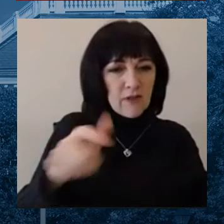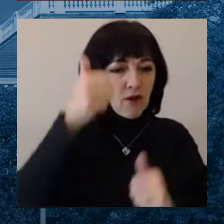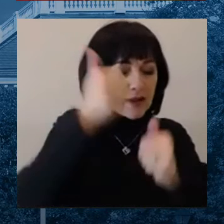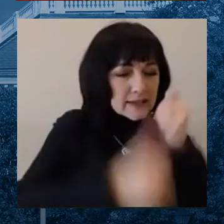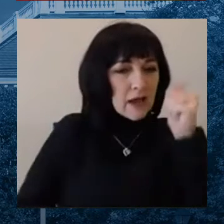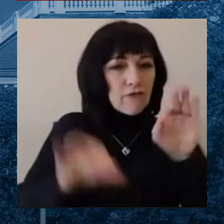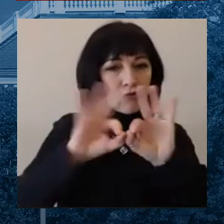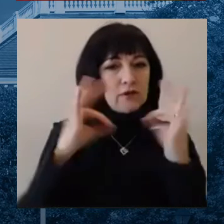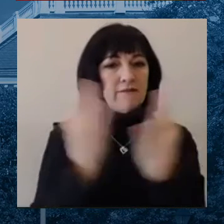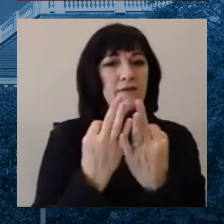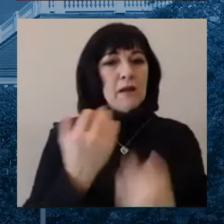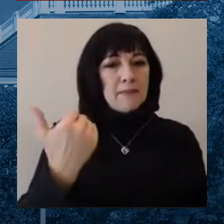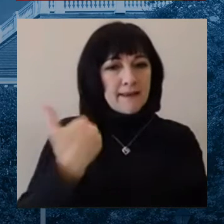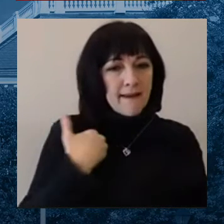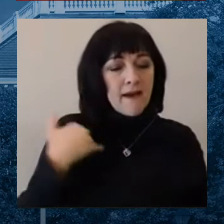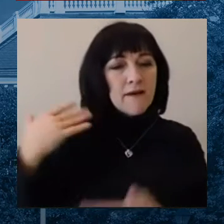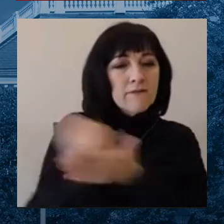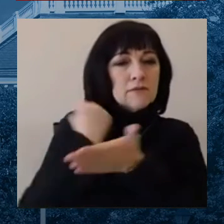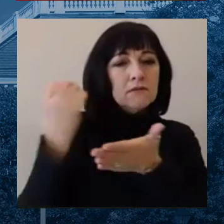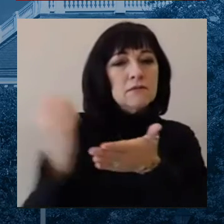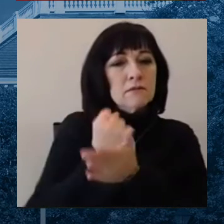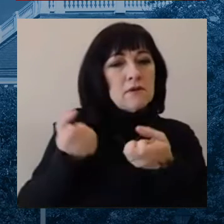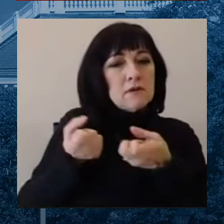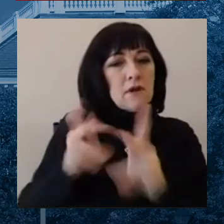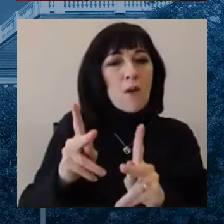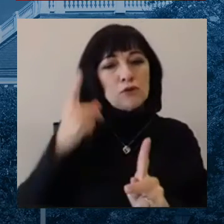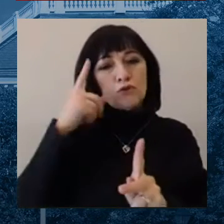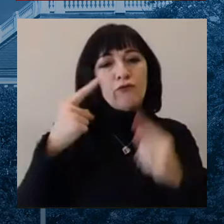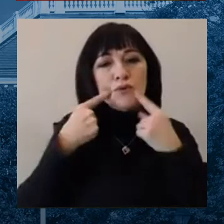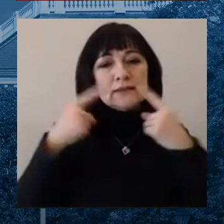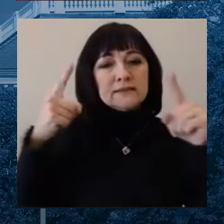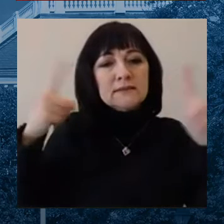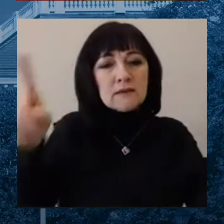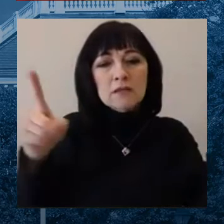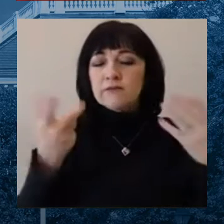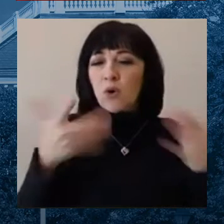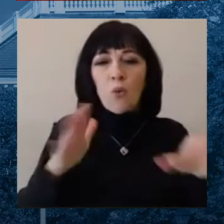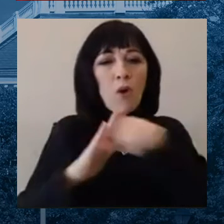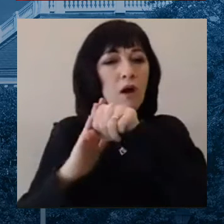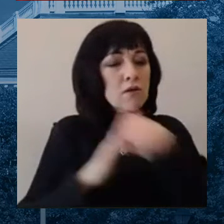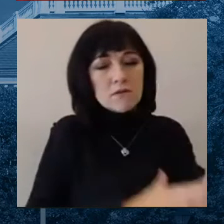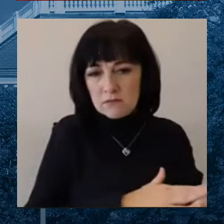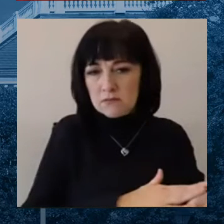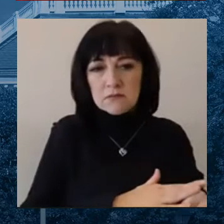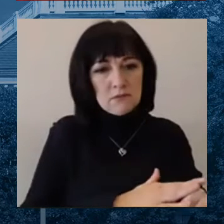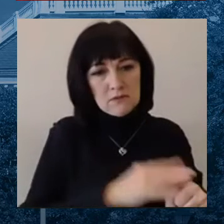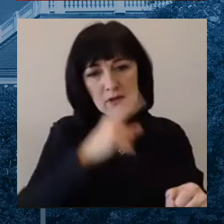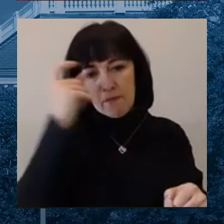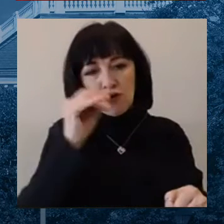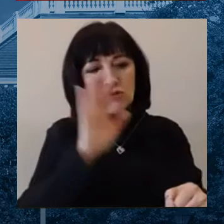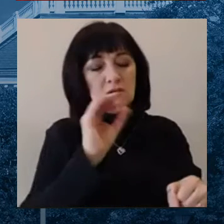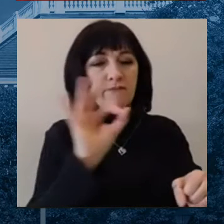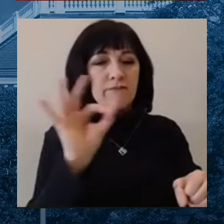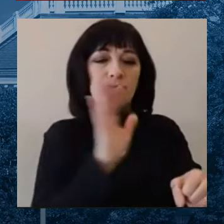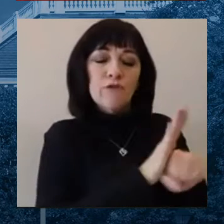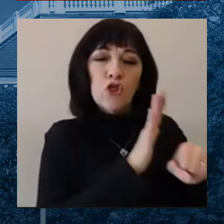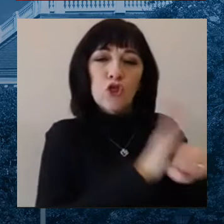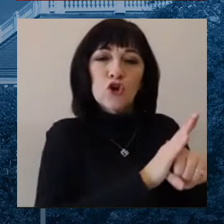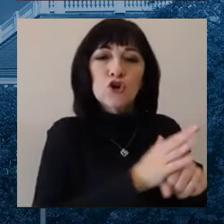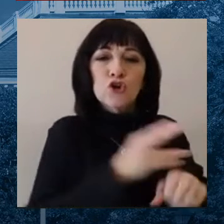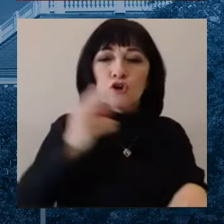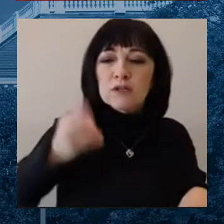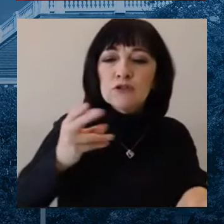an opportunity to be successful and to thrive, and to connect that history, as I said, some dark